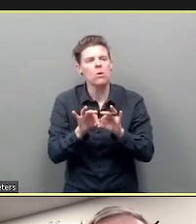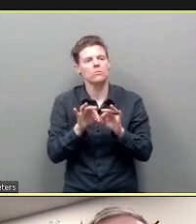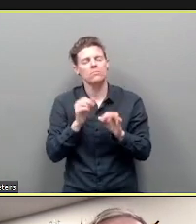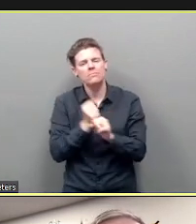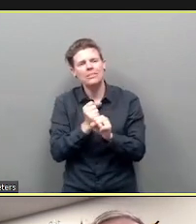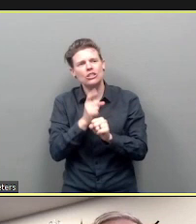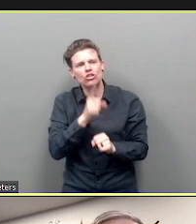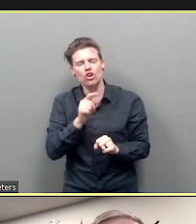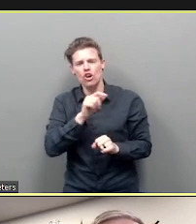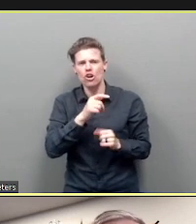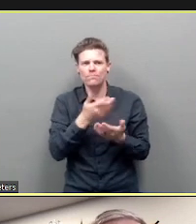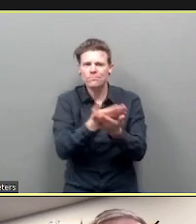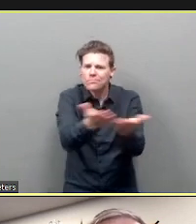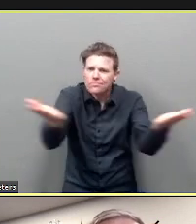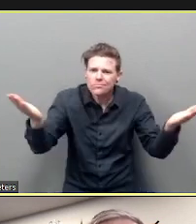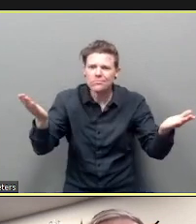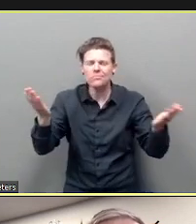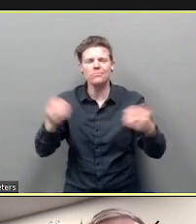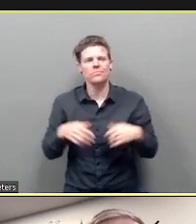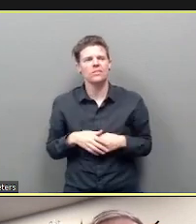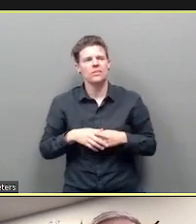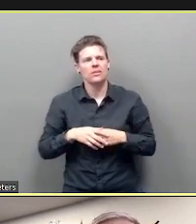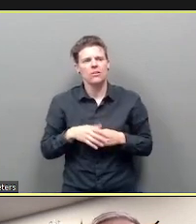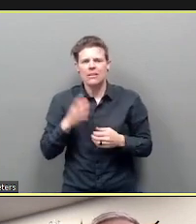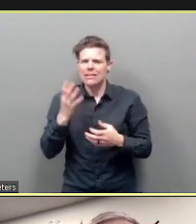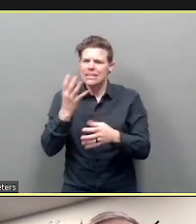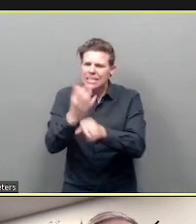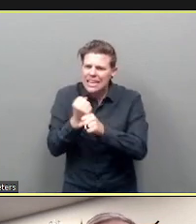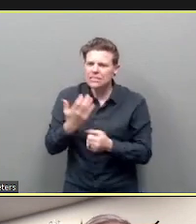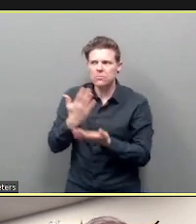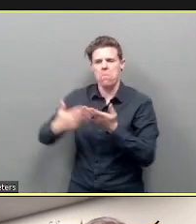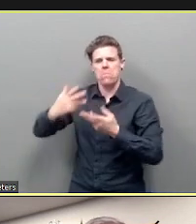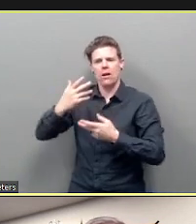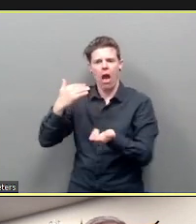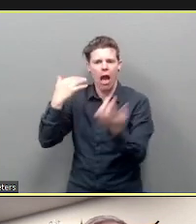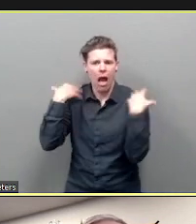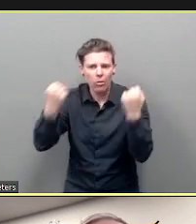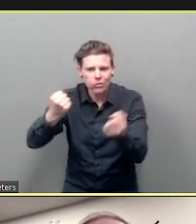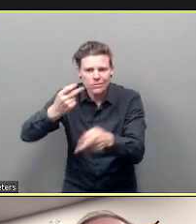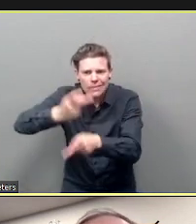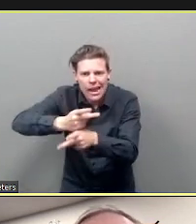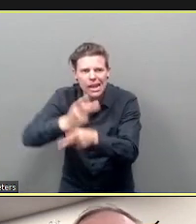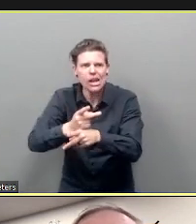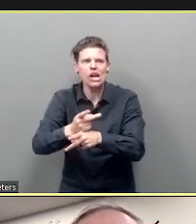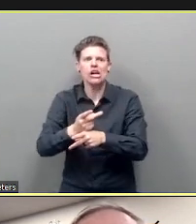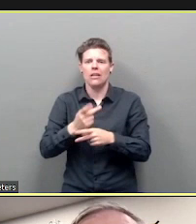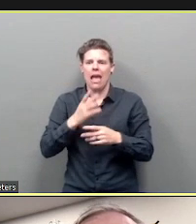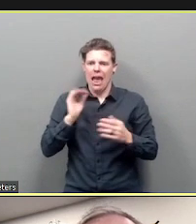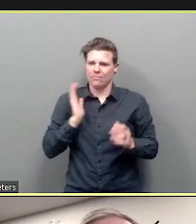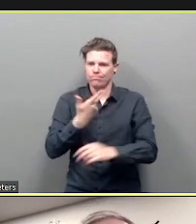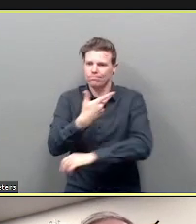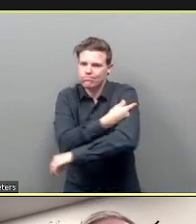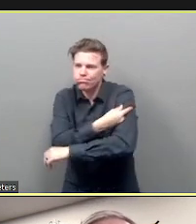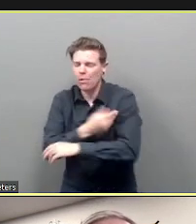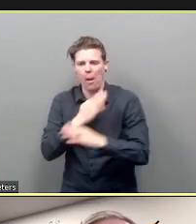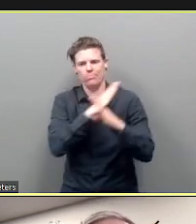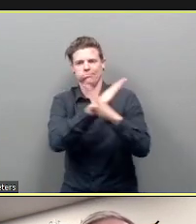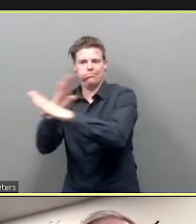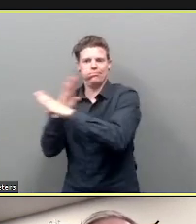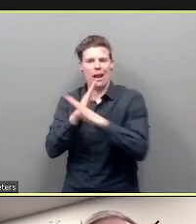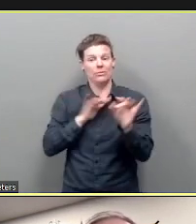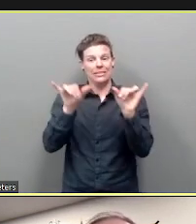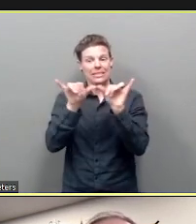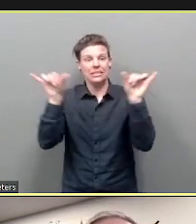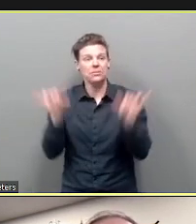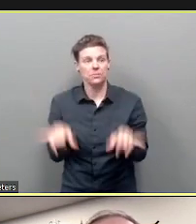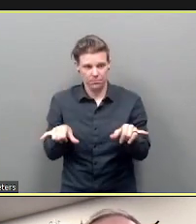can get, given the significant restrictions we face. But we're a long way away from one